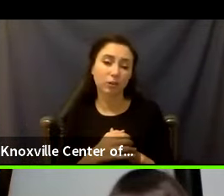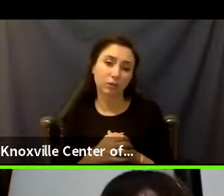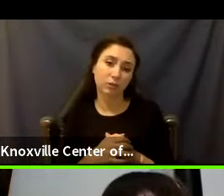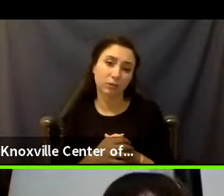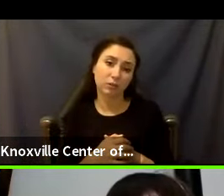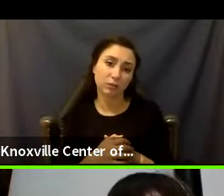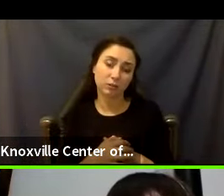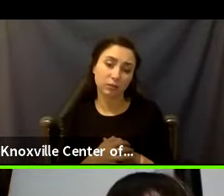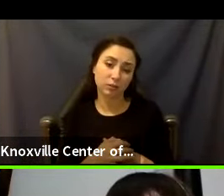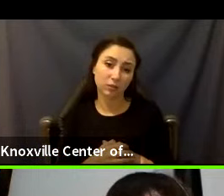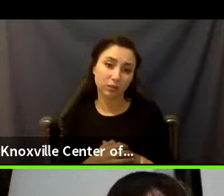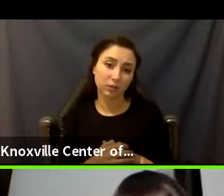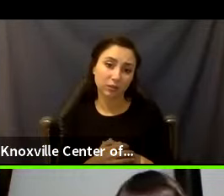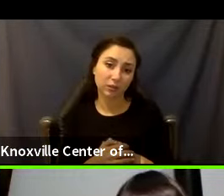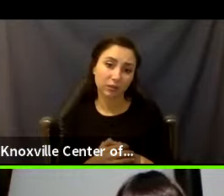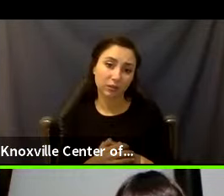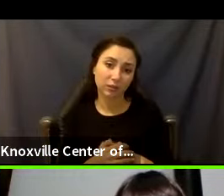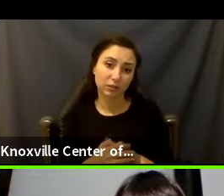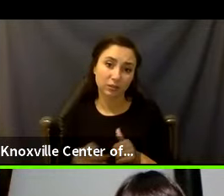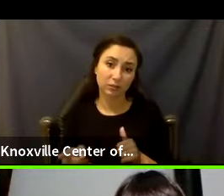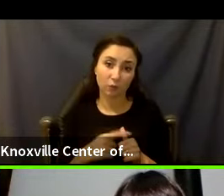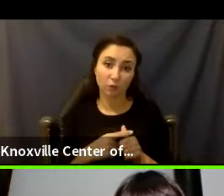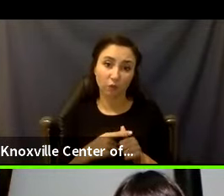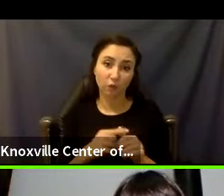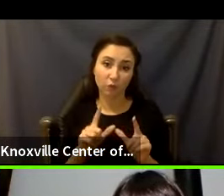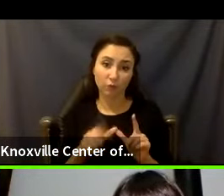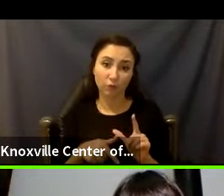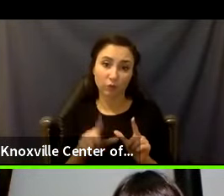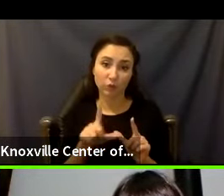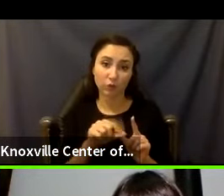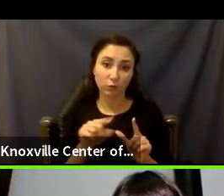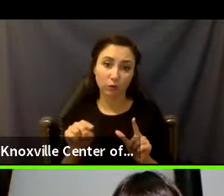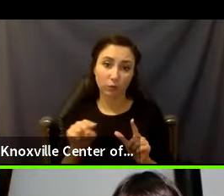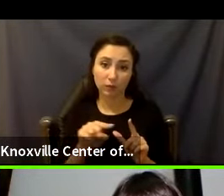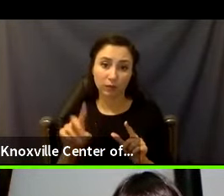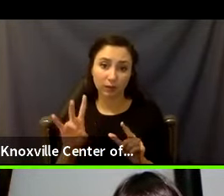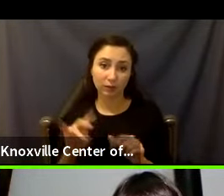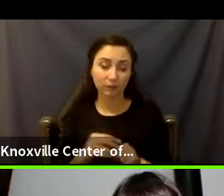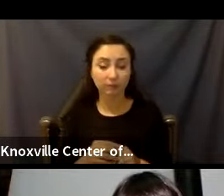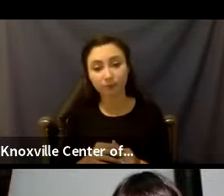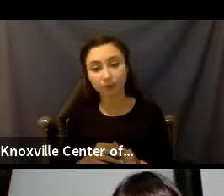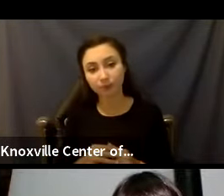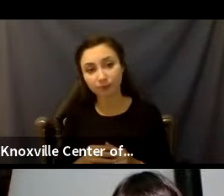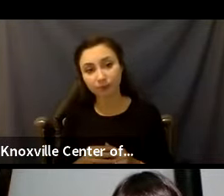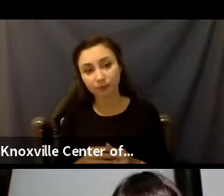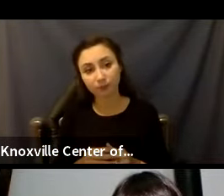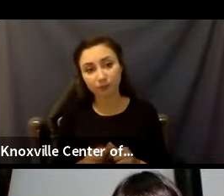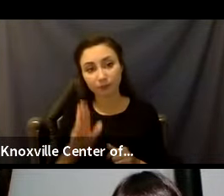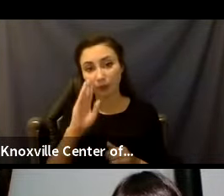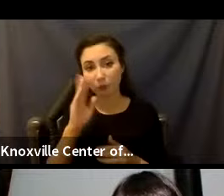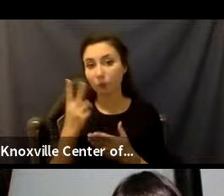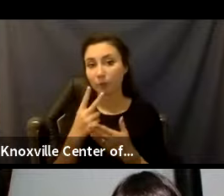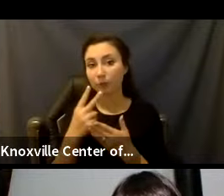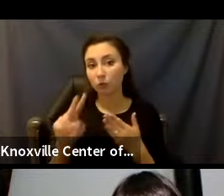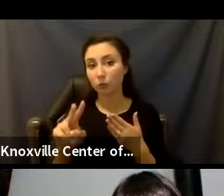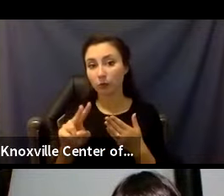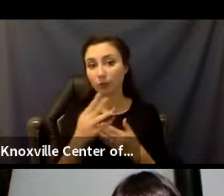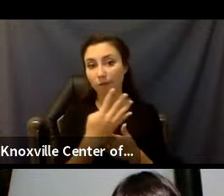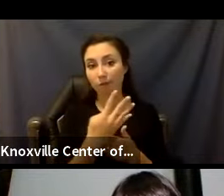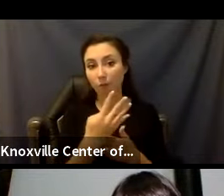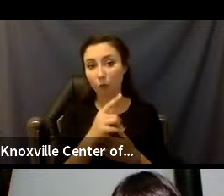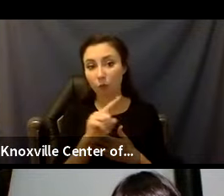the original expiration of 2020-7. That would be a 2-week interval, 4 and